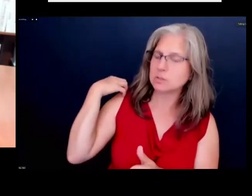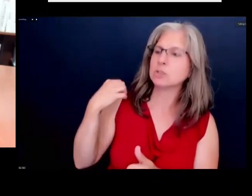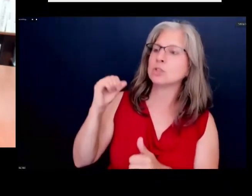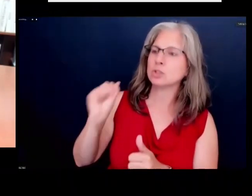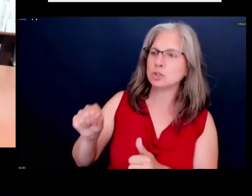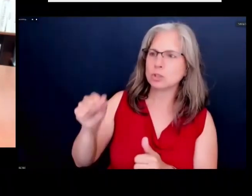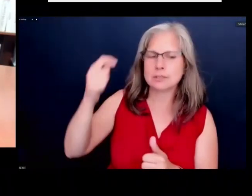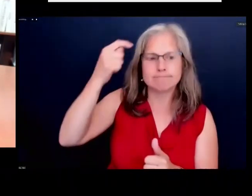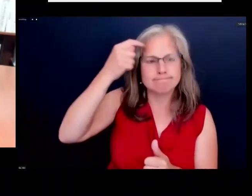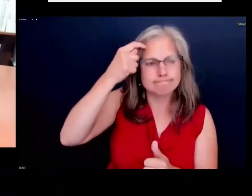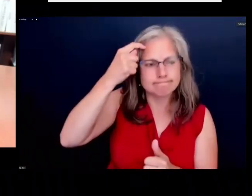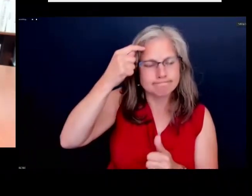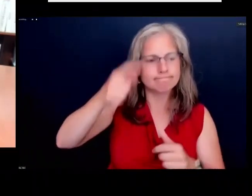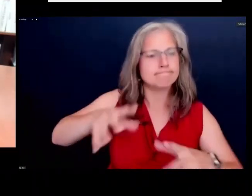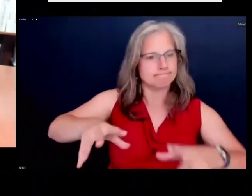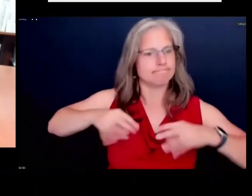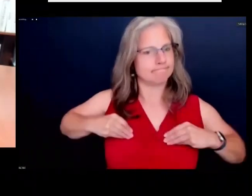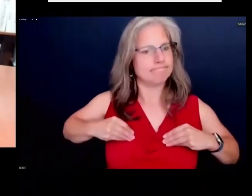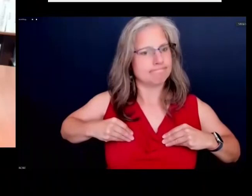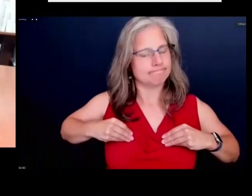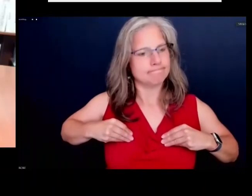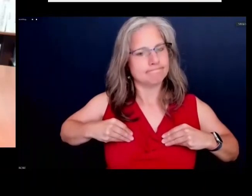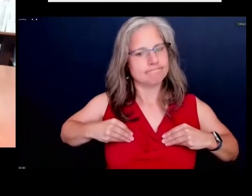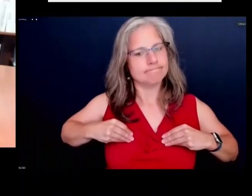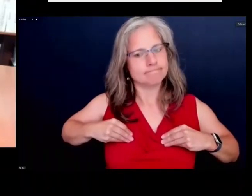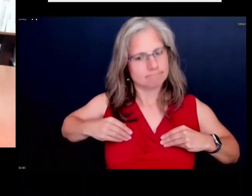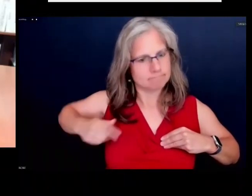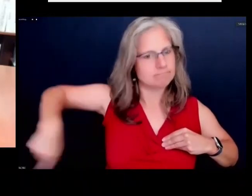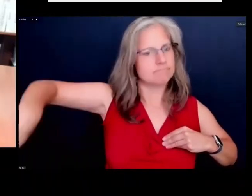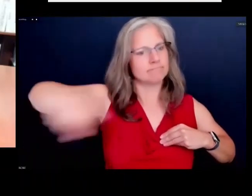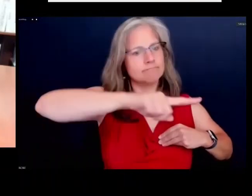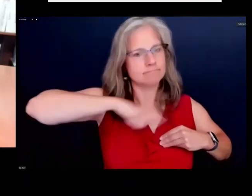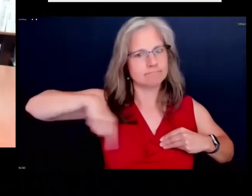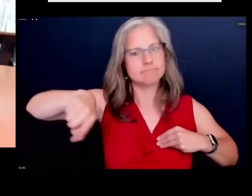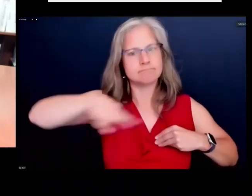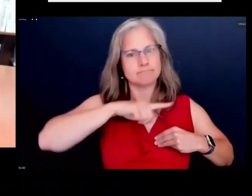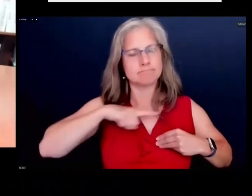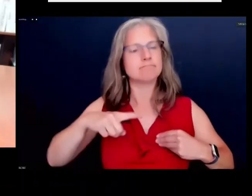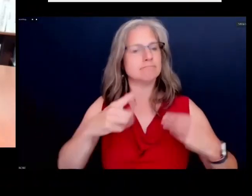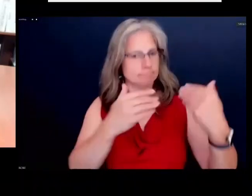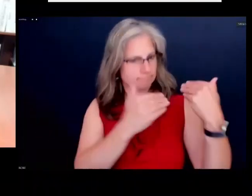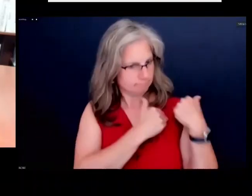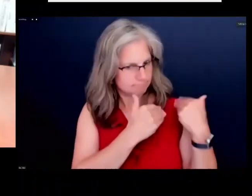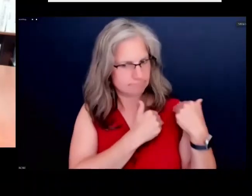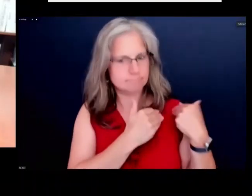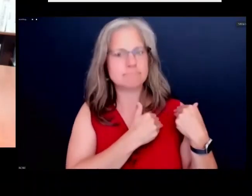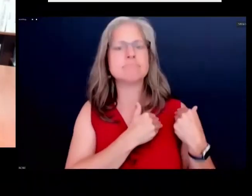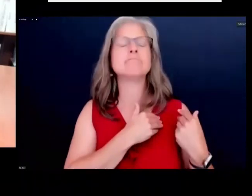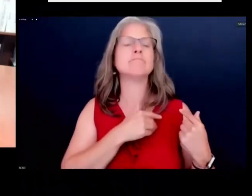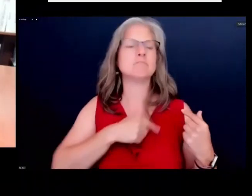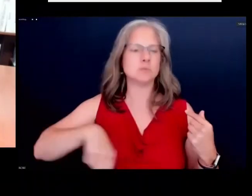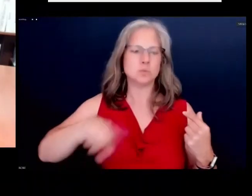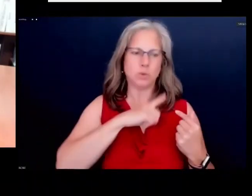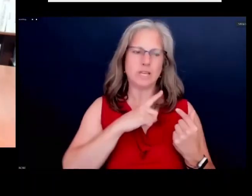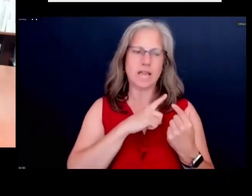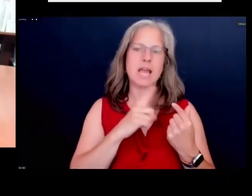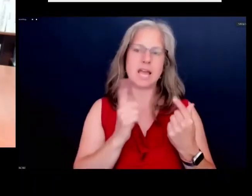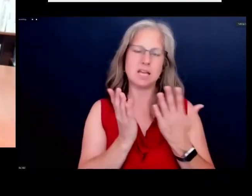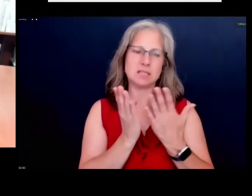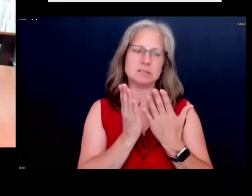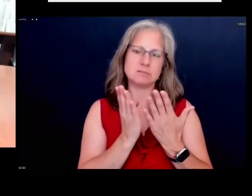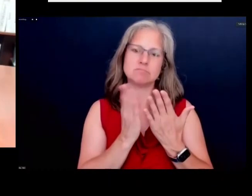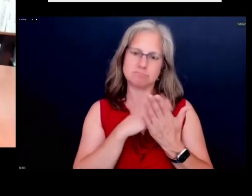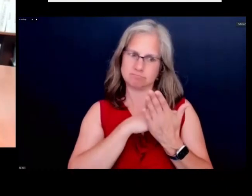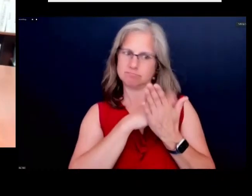take up that mantle as well, I think collectively with all of the efforts, we can move the